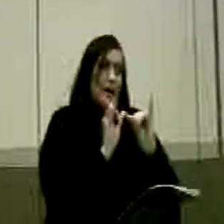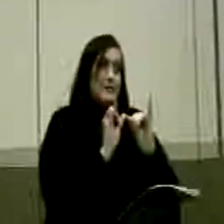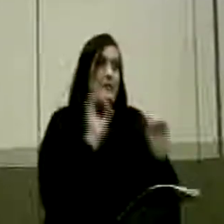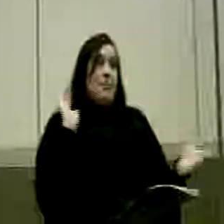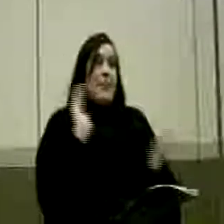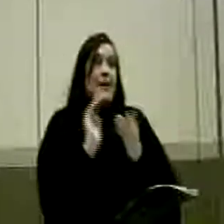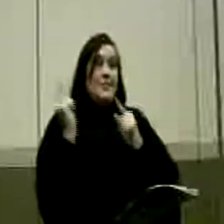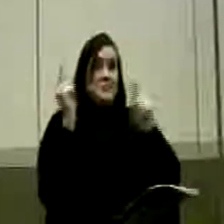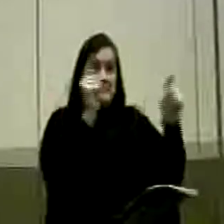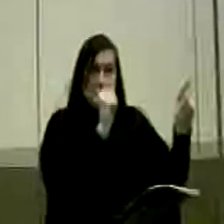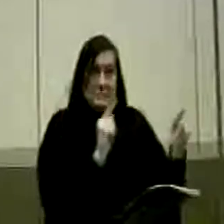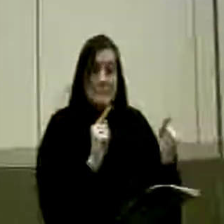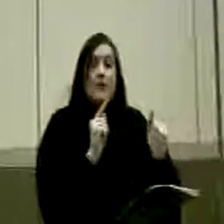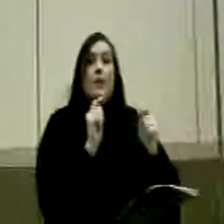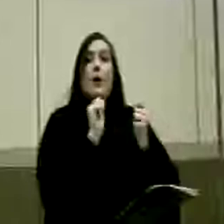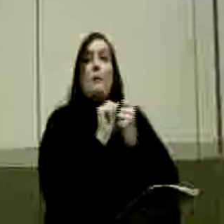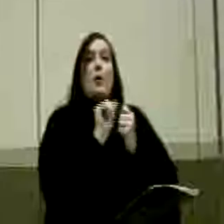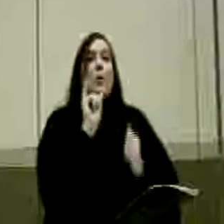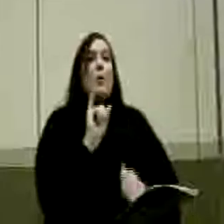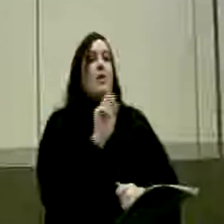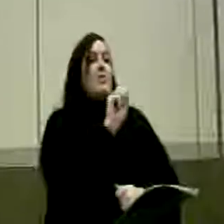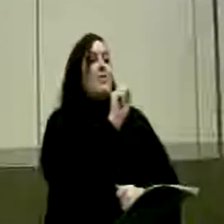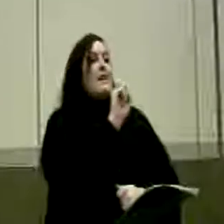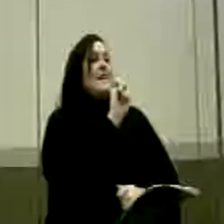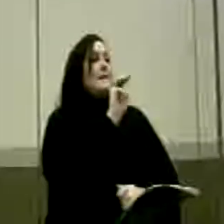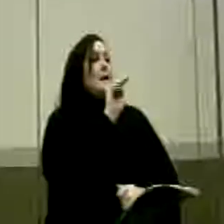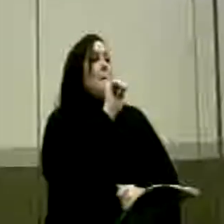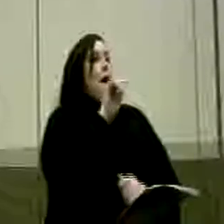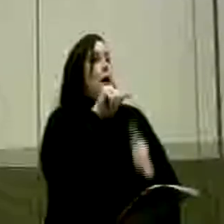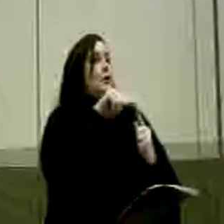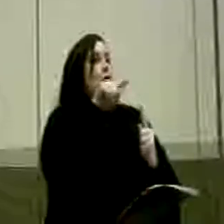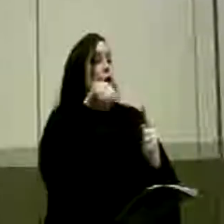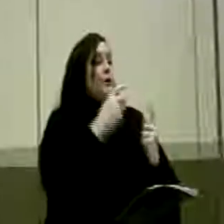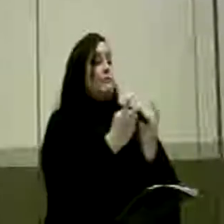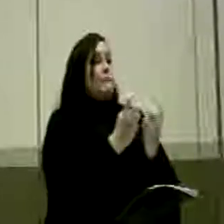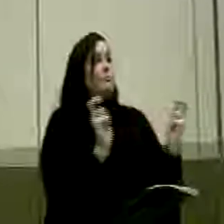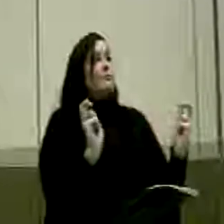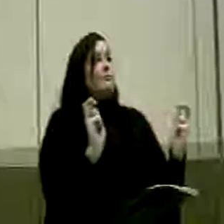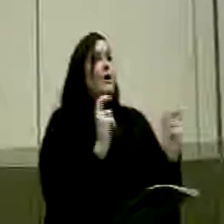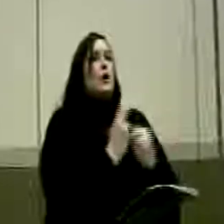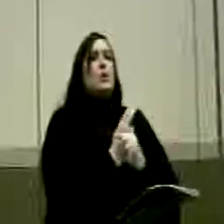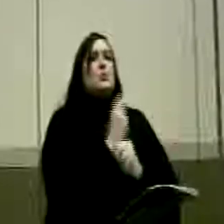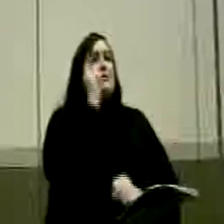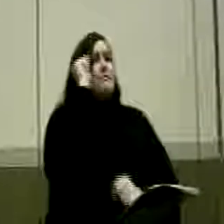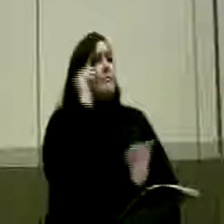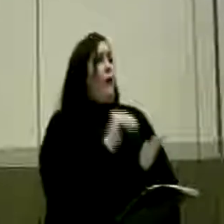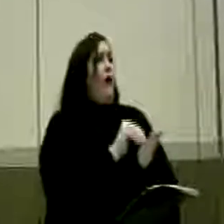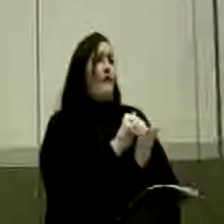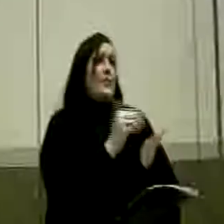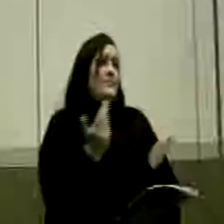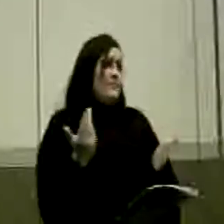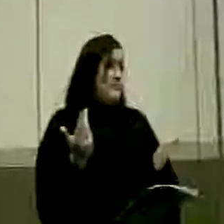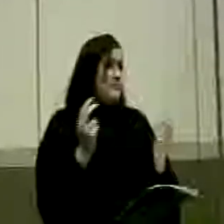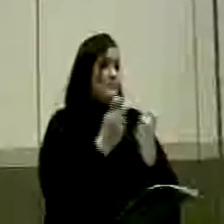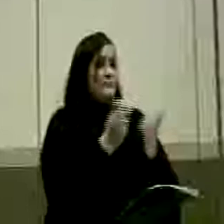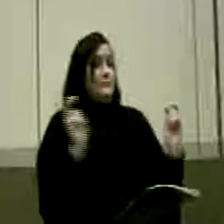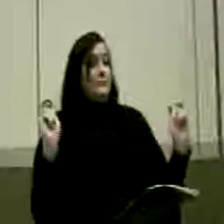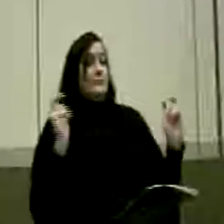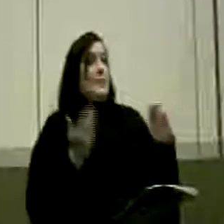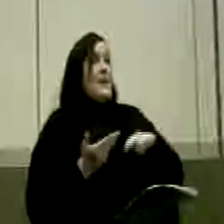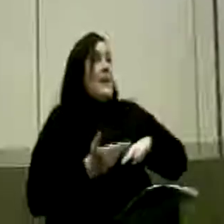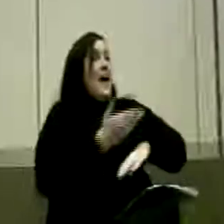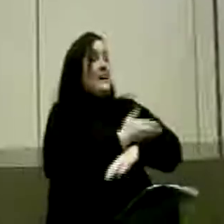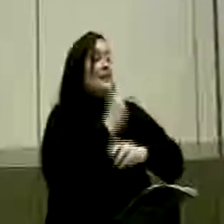on. But with that, that semicircle that we use that at Gallaudet all the time. That's the way our classes is to enhance that, visual